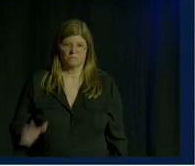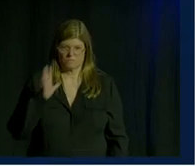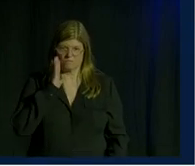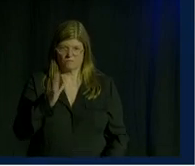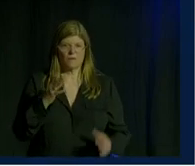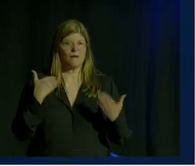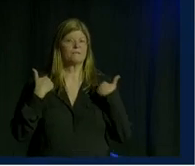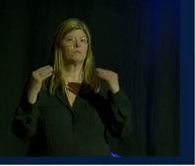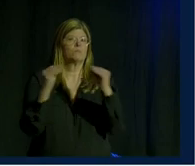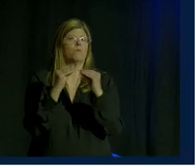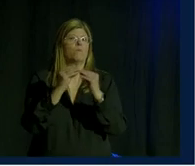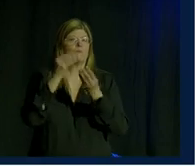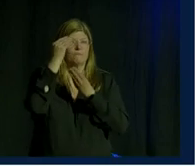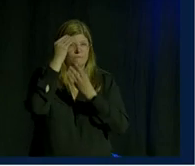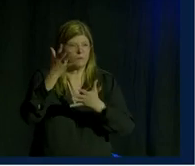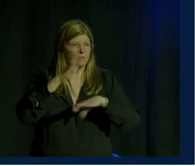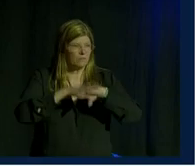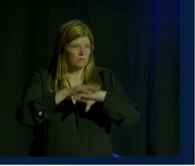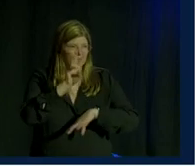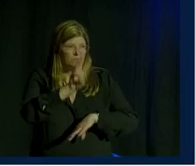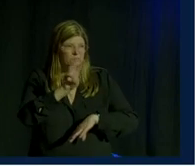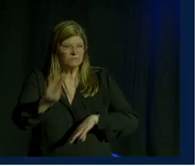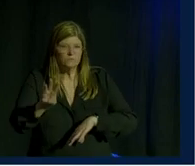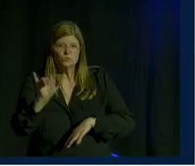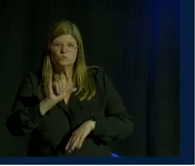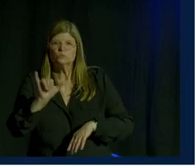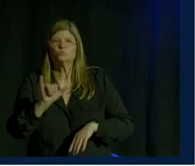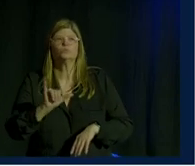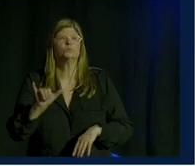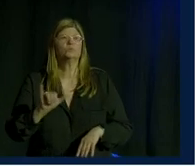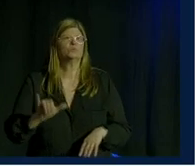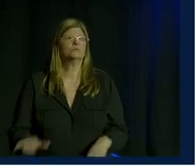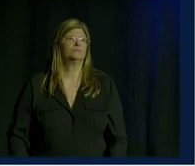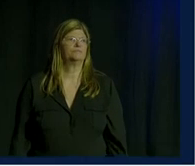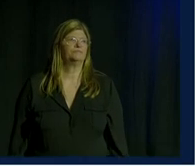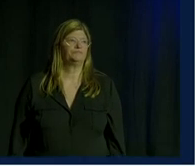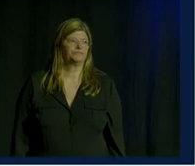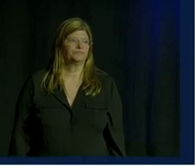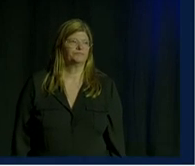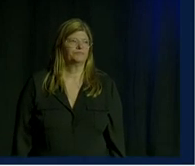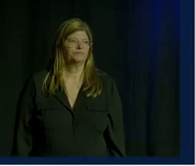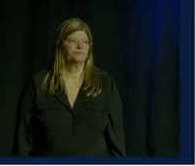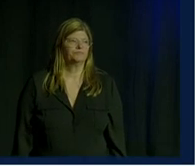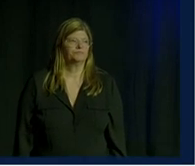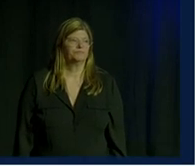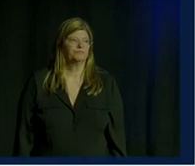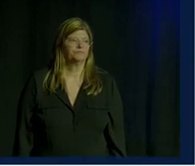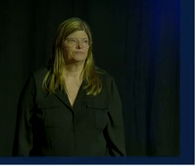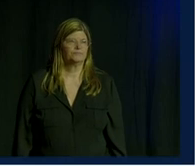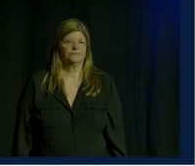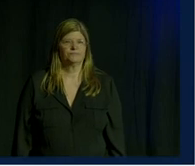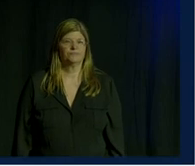out. So I'll leave it with a solar. So